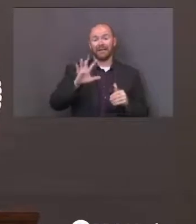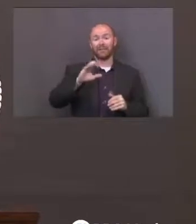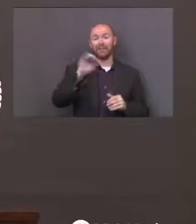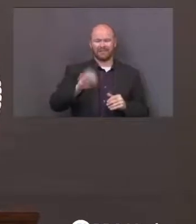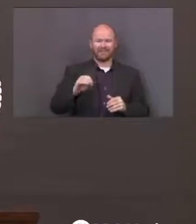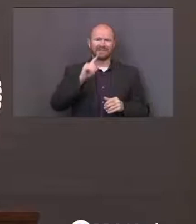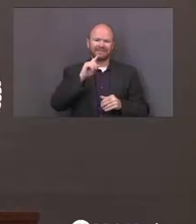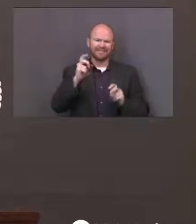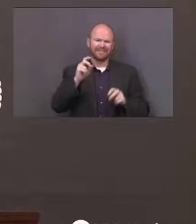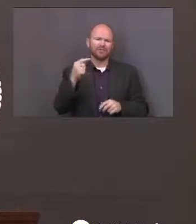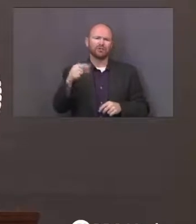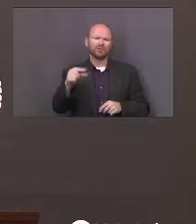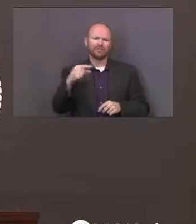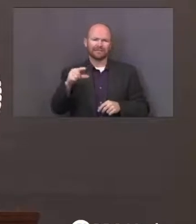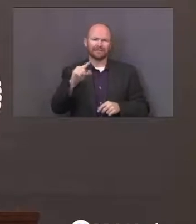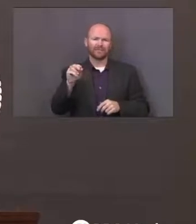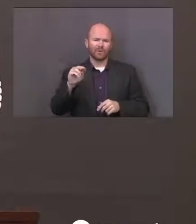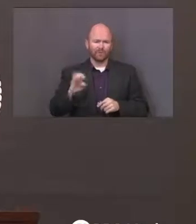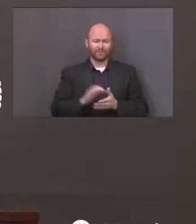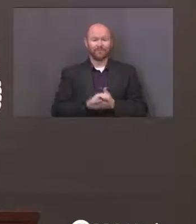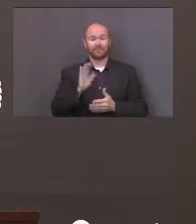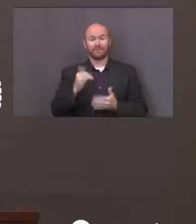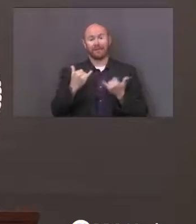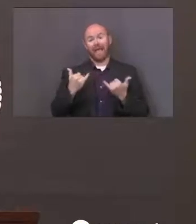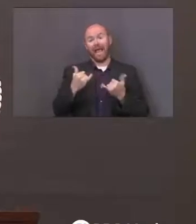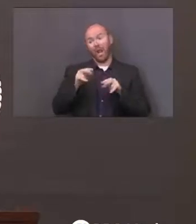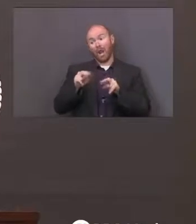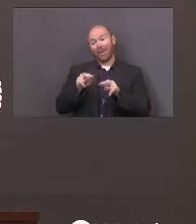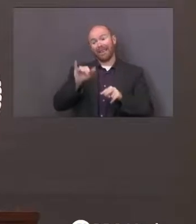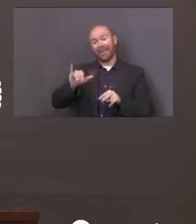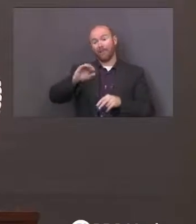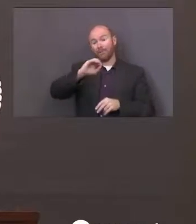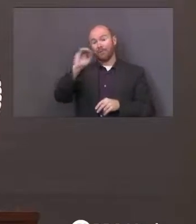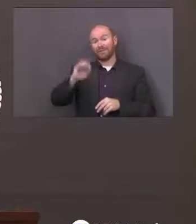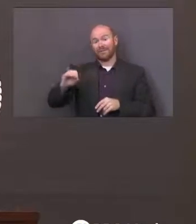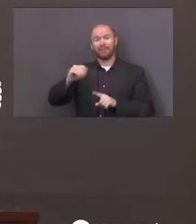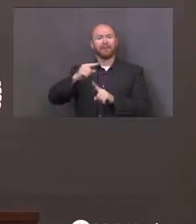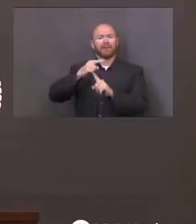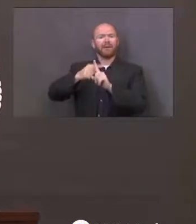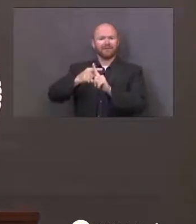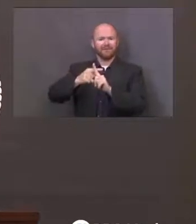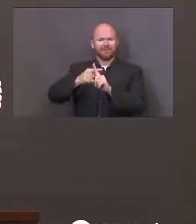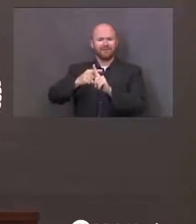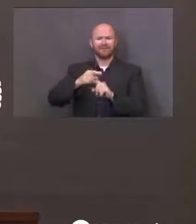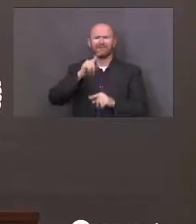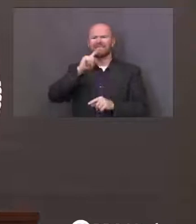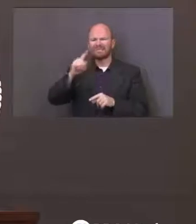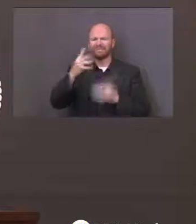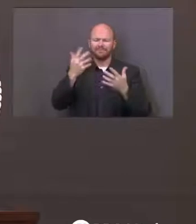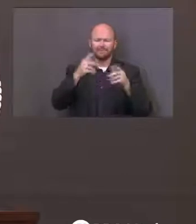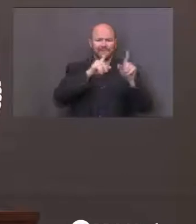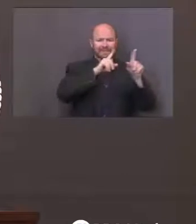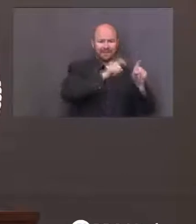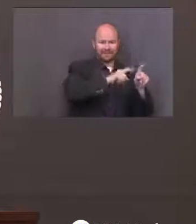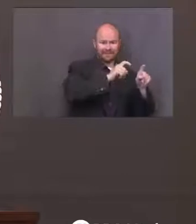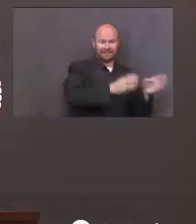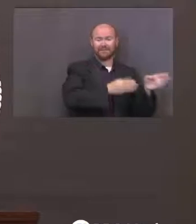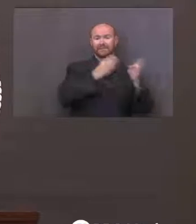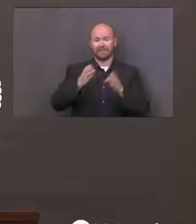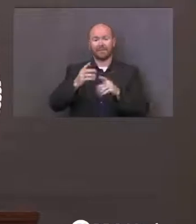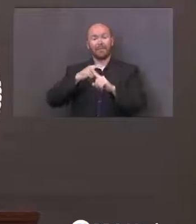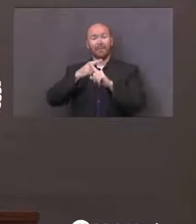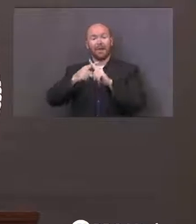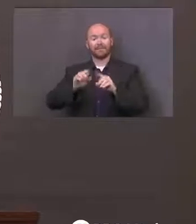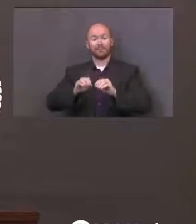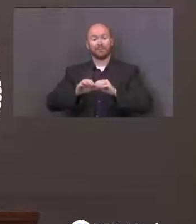or in the green zone. So given that percent positivity is a combination metric of testing and COVID-19